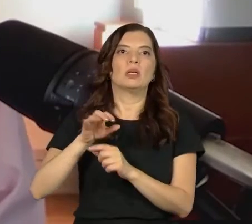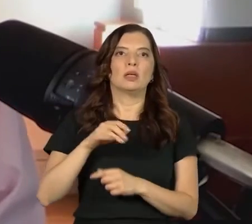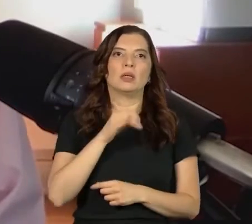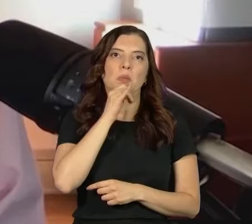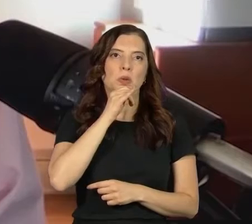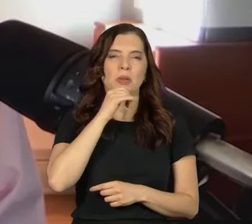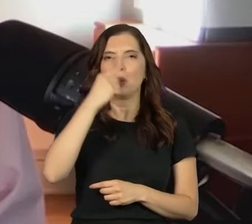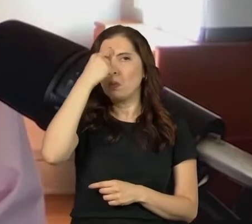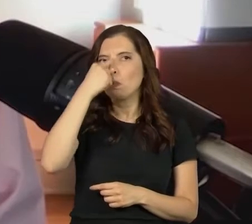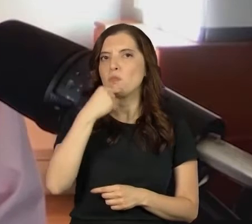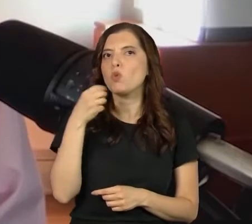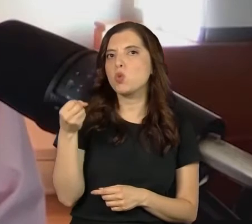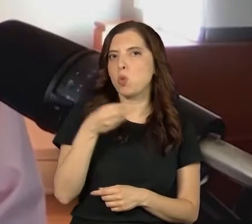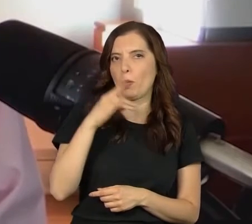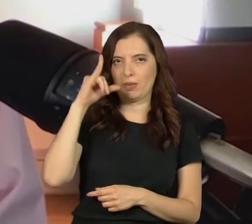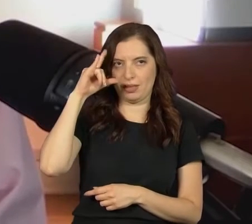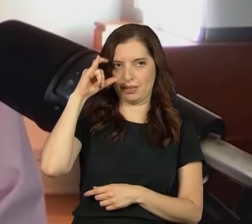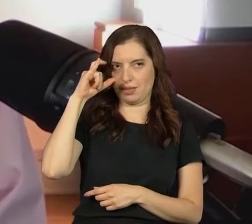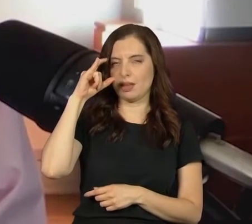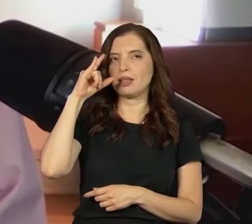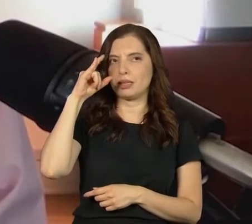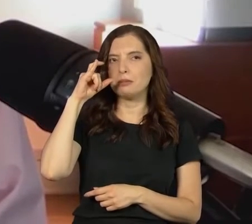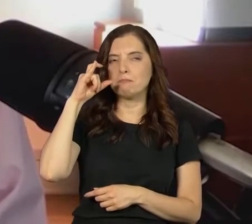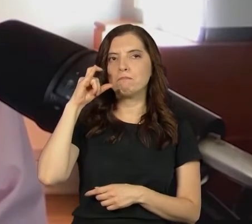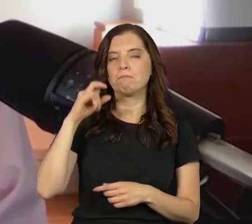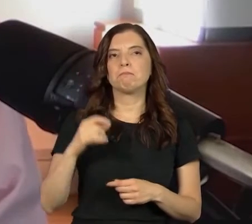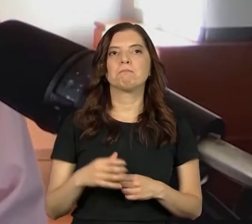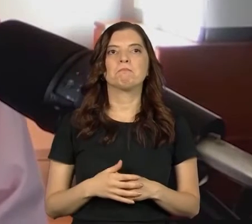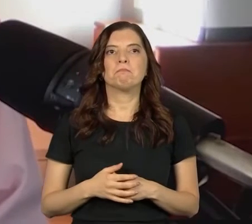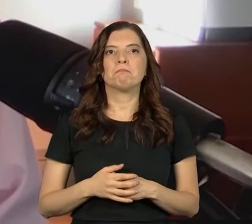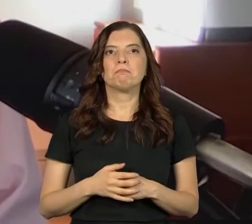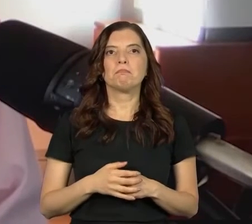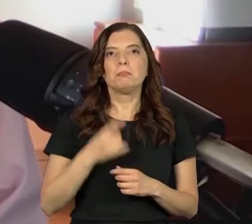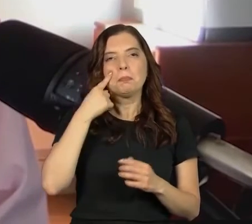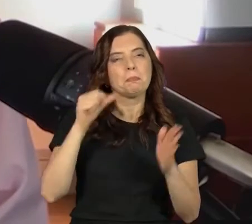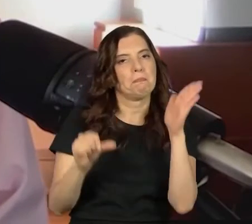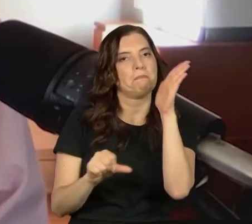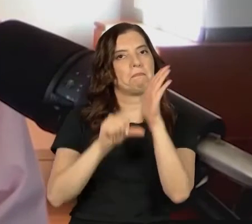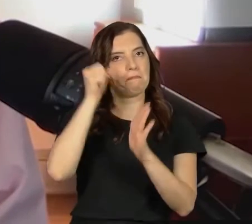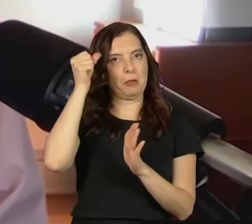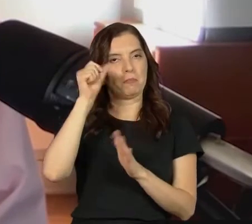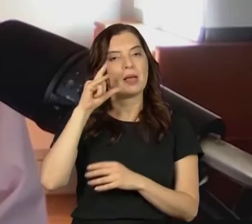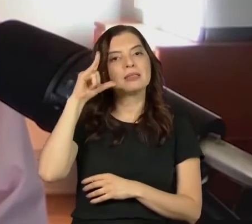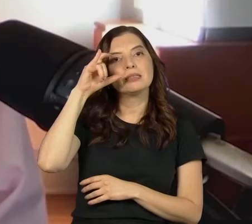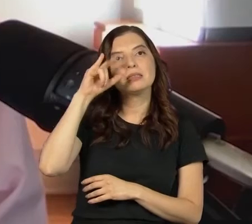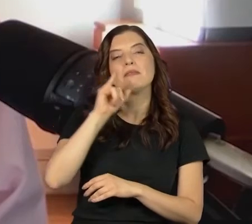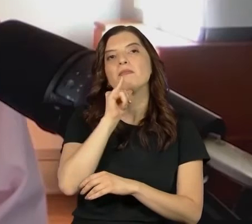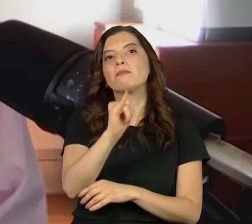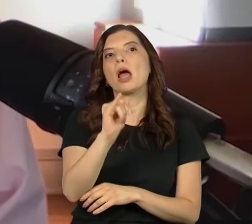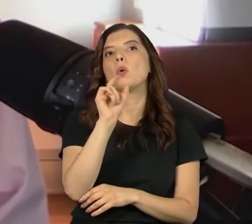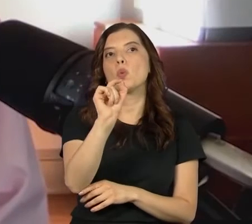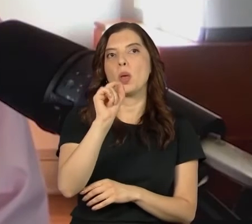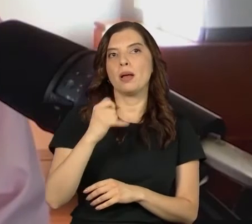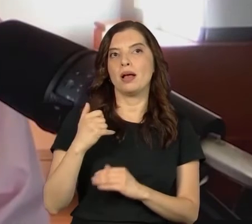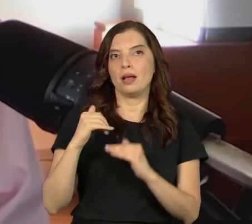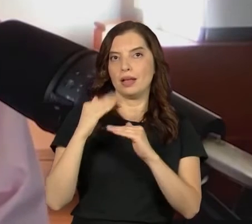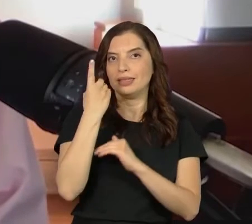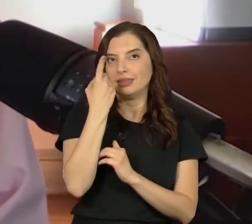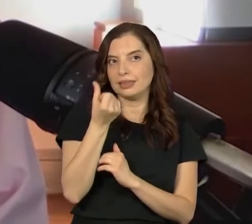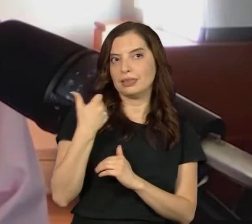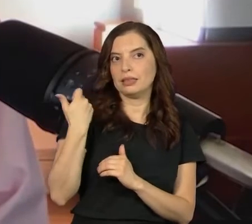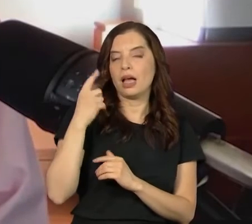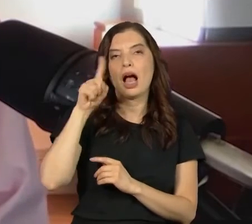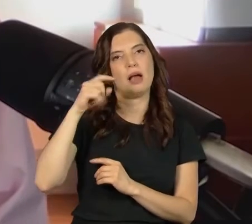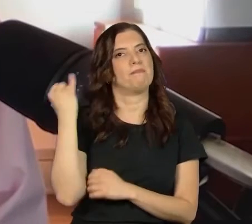about the new Instagram accounts is that Instagram has for the first time said 16 is a